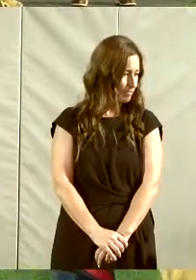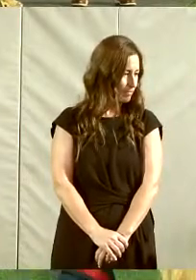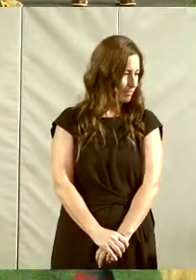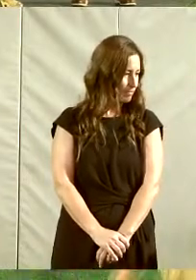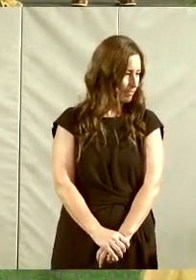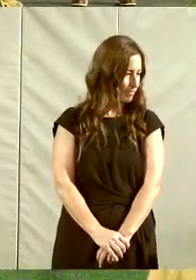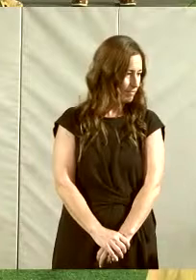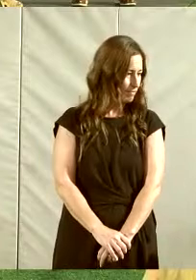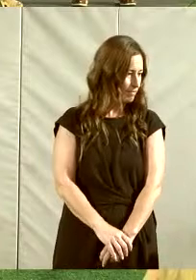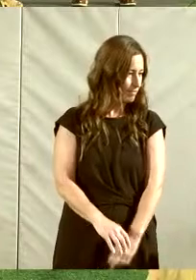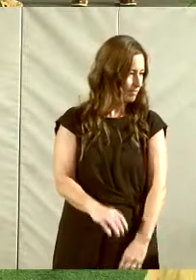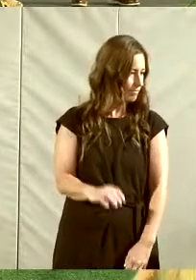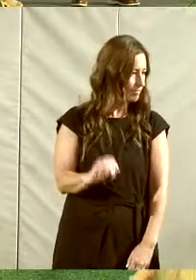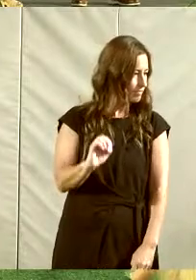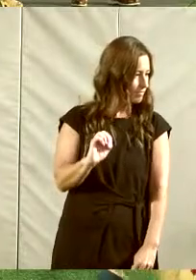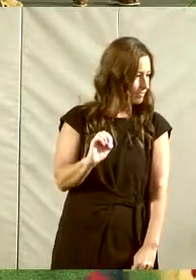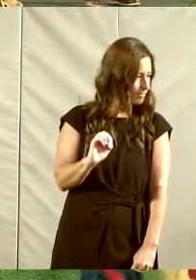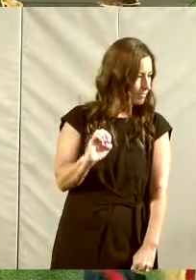Elizabeth Ambriz.